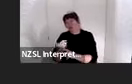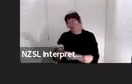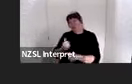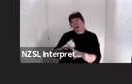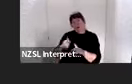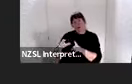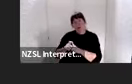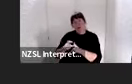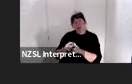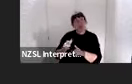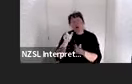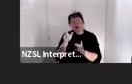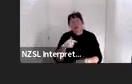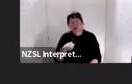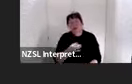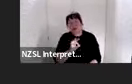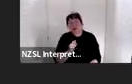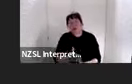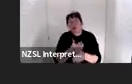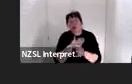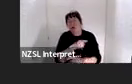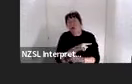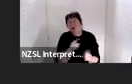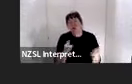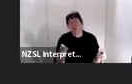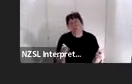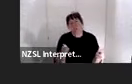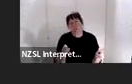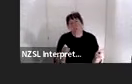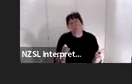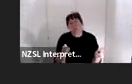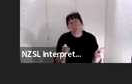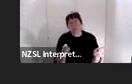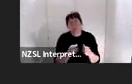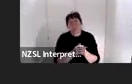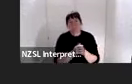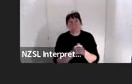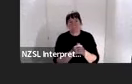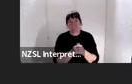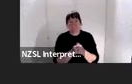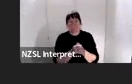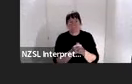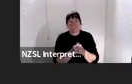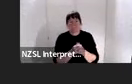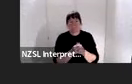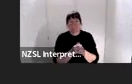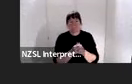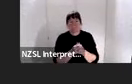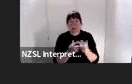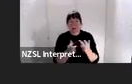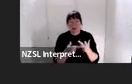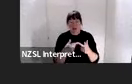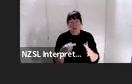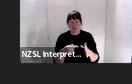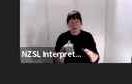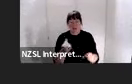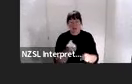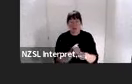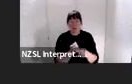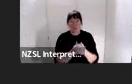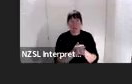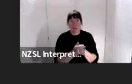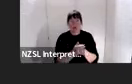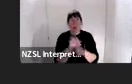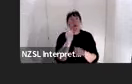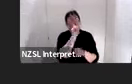not a priority for them. And another example, so I get told to go